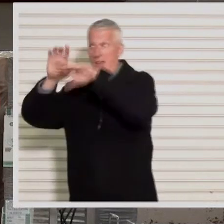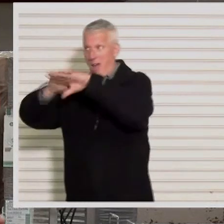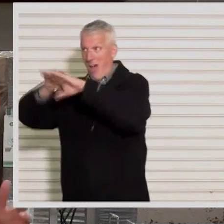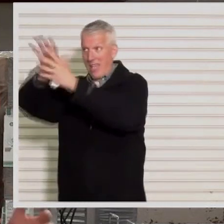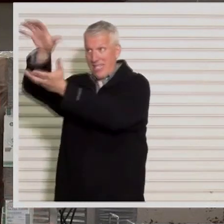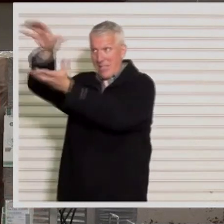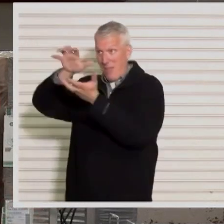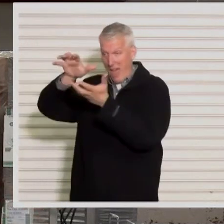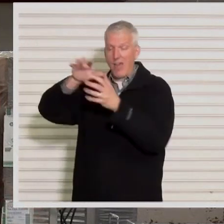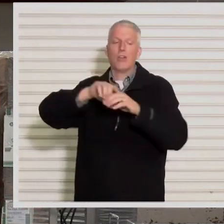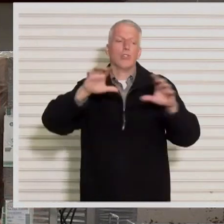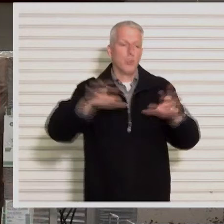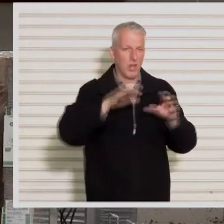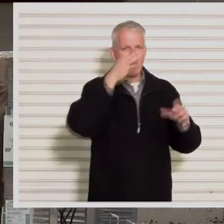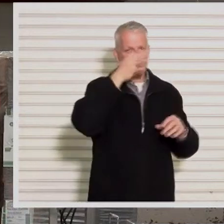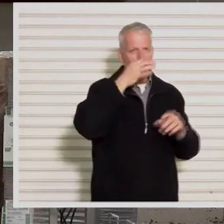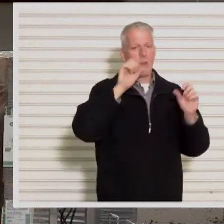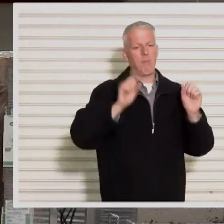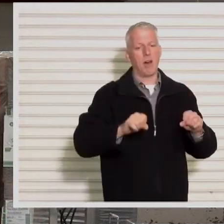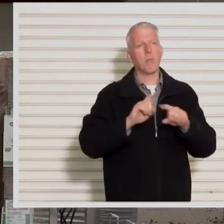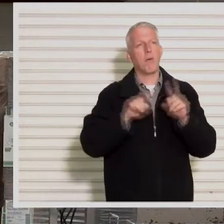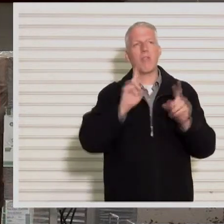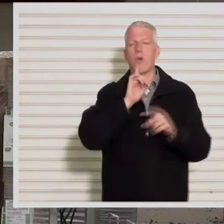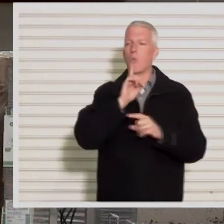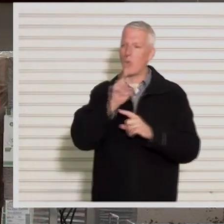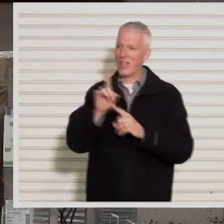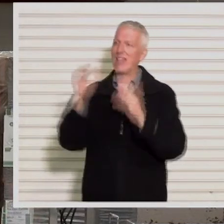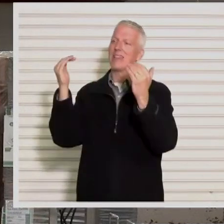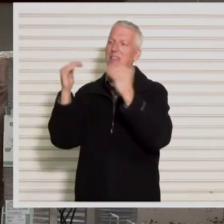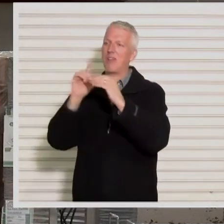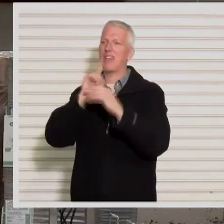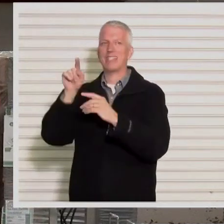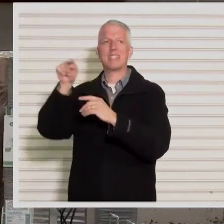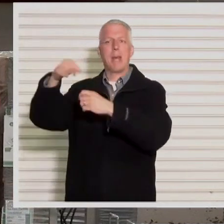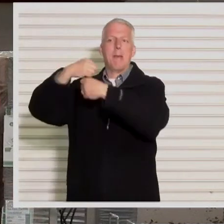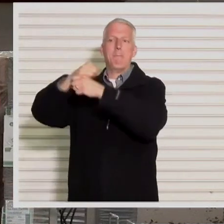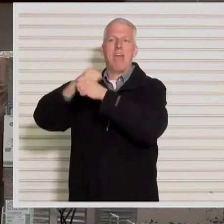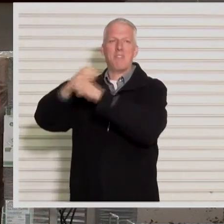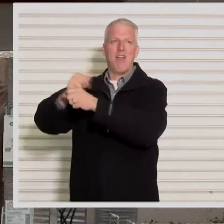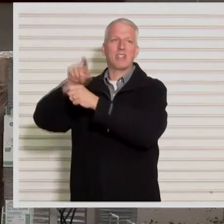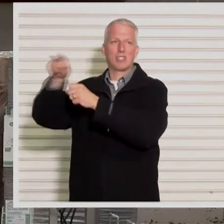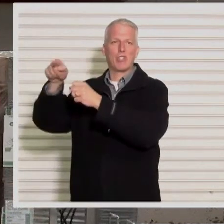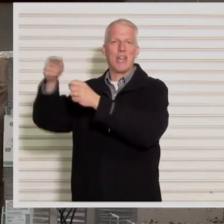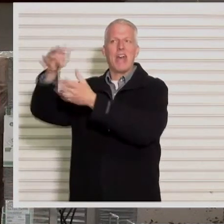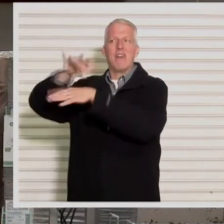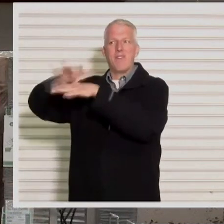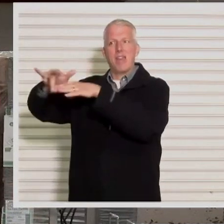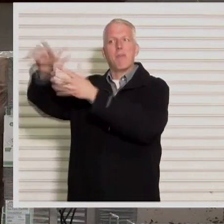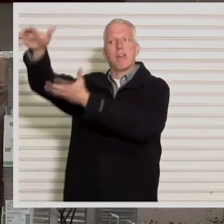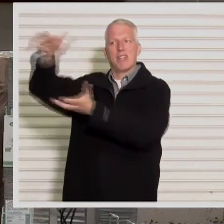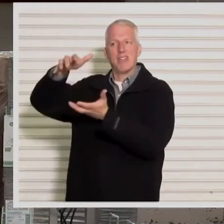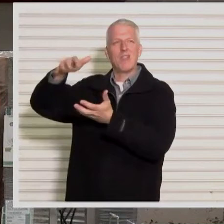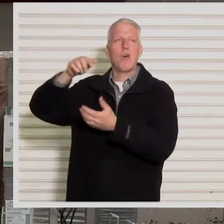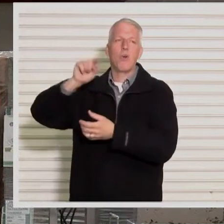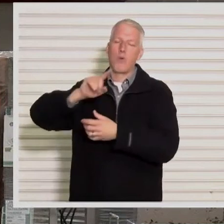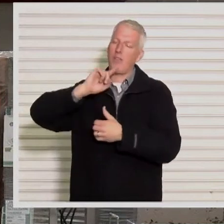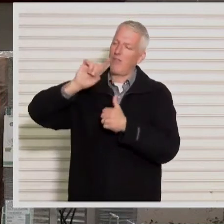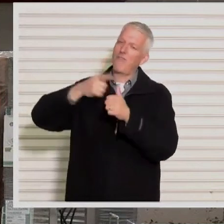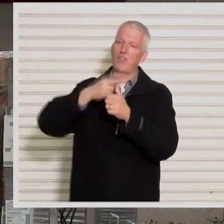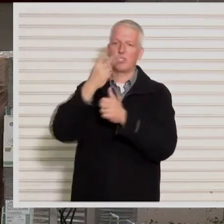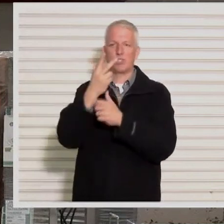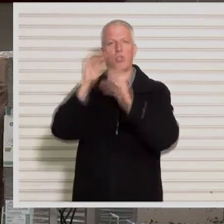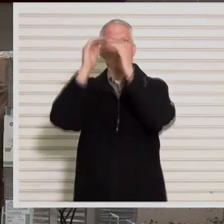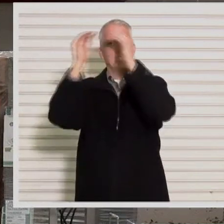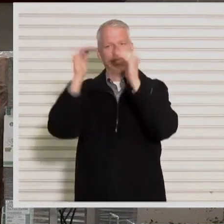that sooner than later. But the real constraint remains manufactured supply. And so we are in those first two tiers,